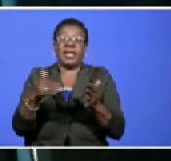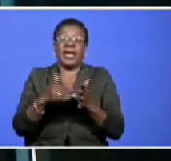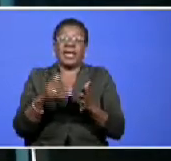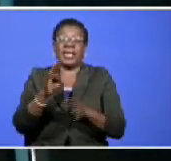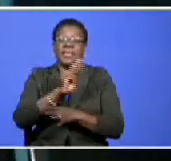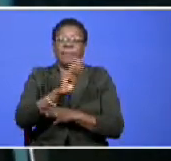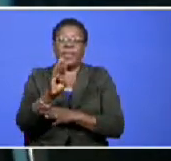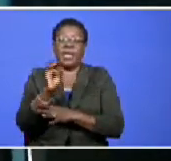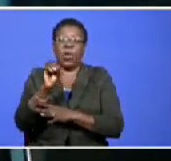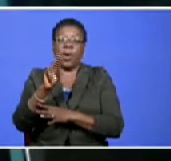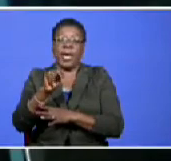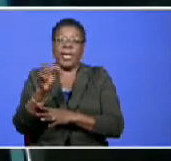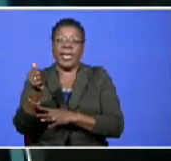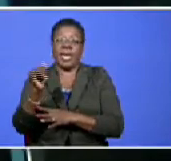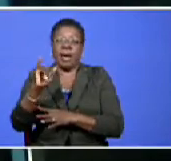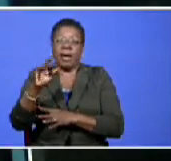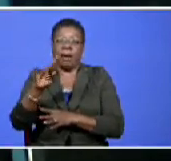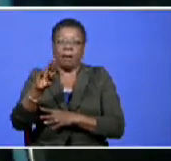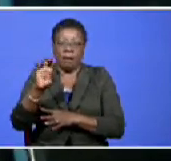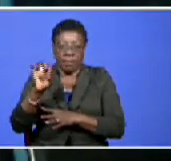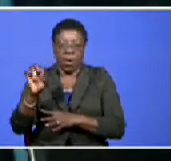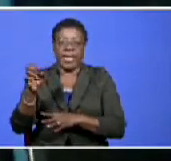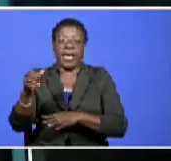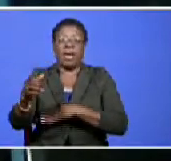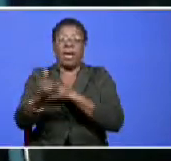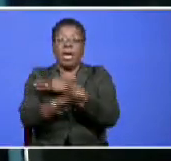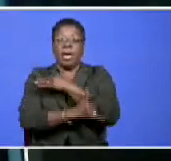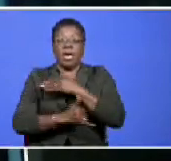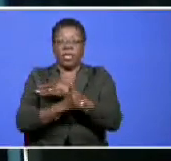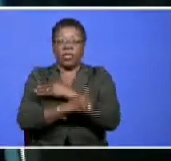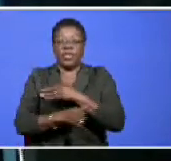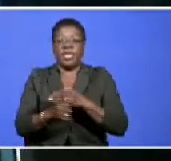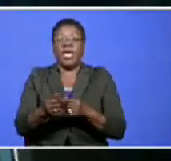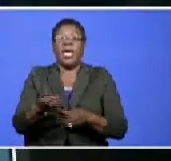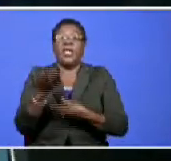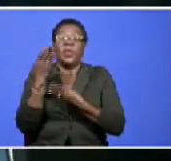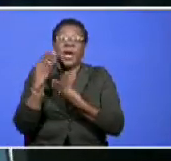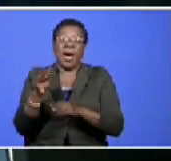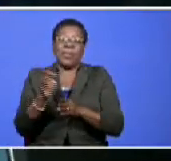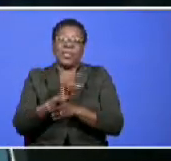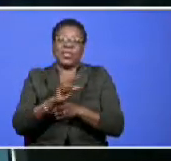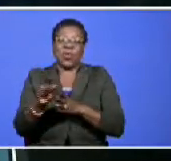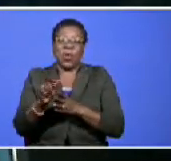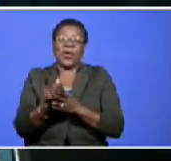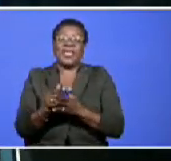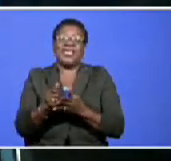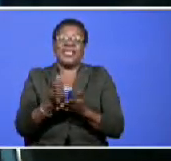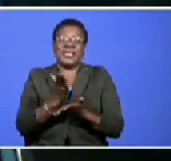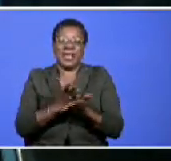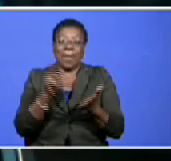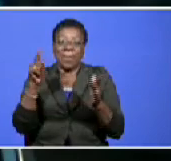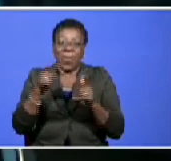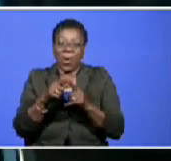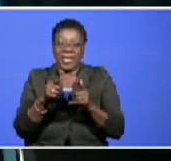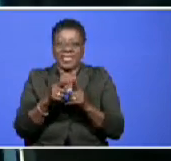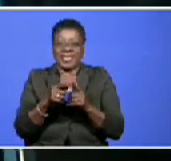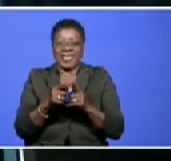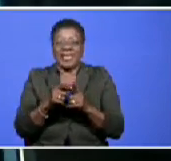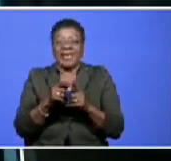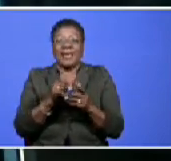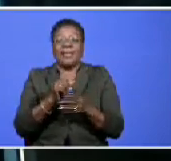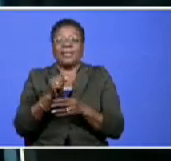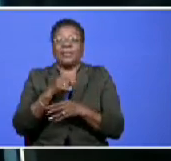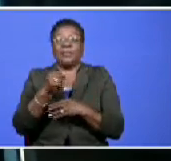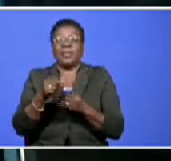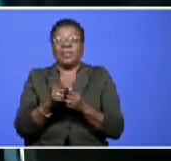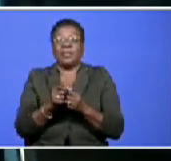goals early in the first half. The first one coming in the 49th minute. Marcel Joseph, a free kick. It missed, but we can tell you, Happy Hall right there to